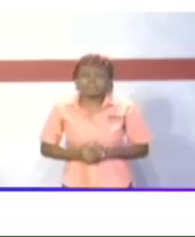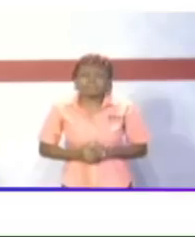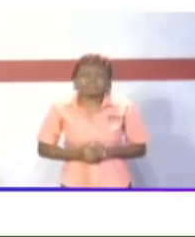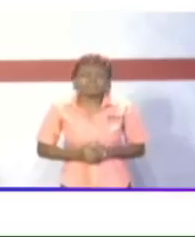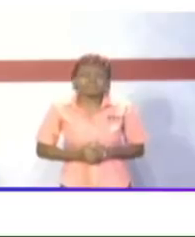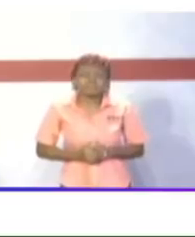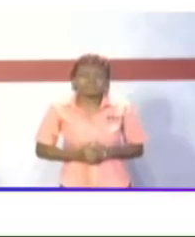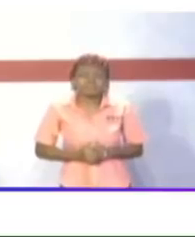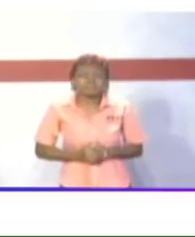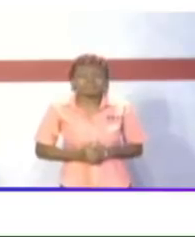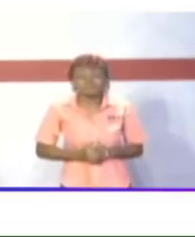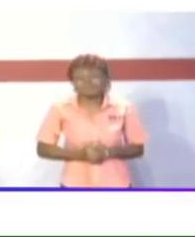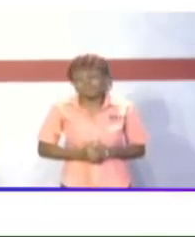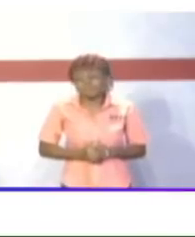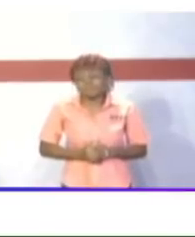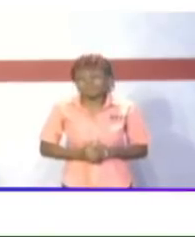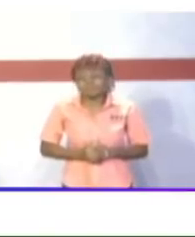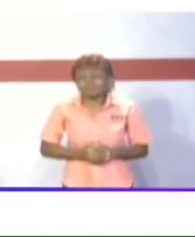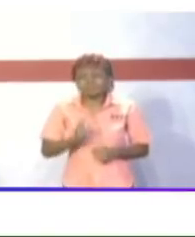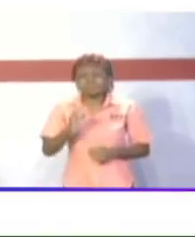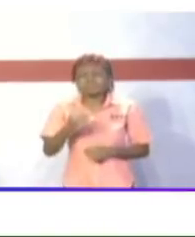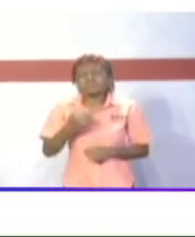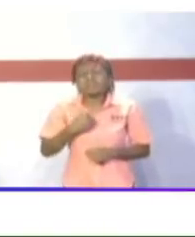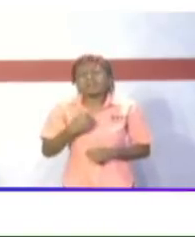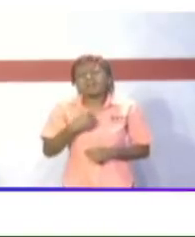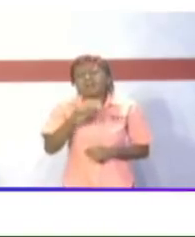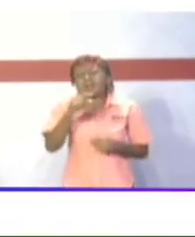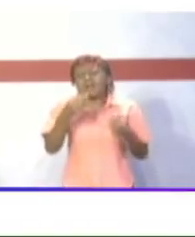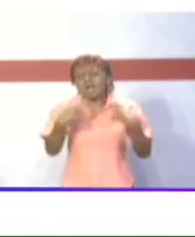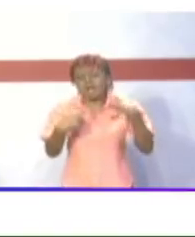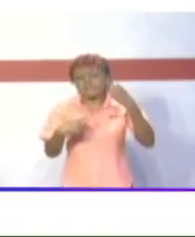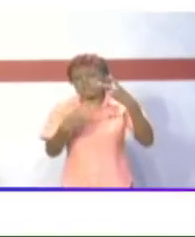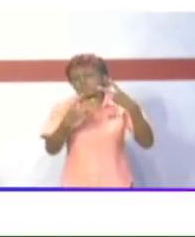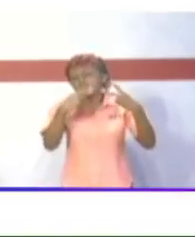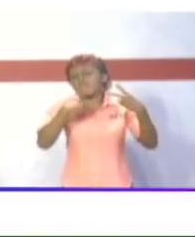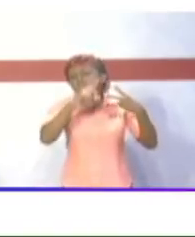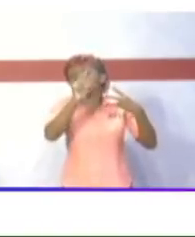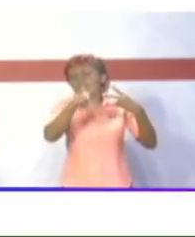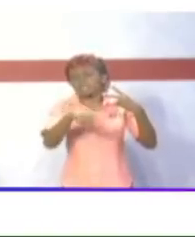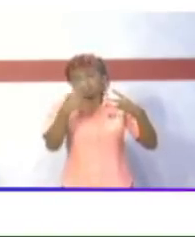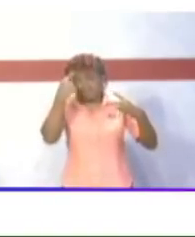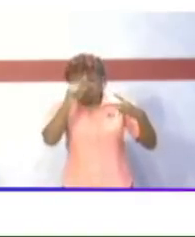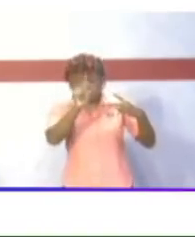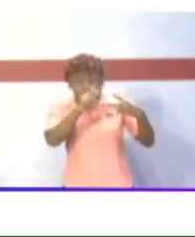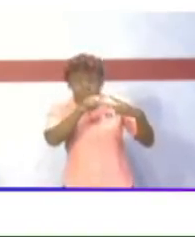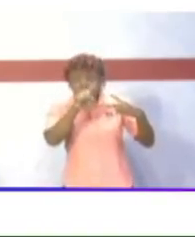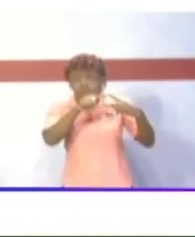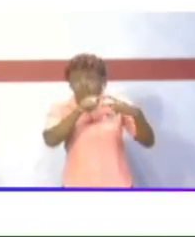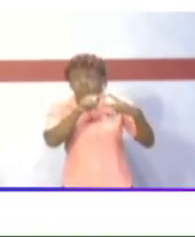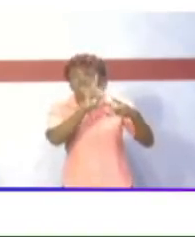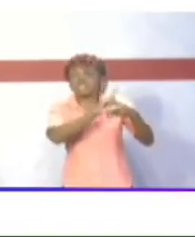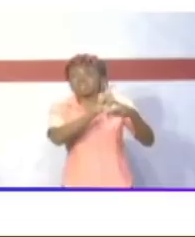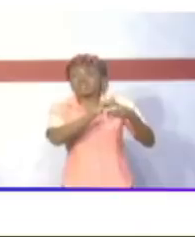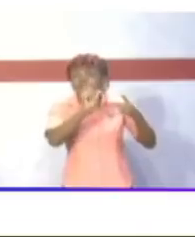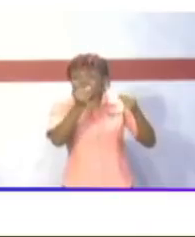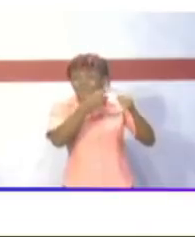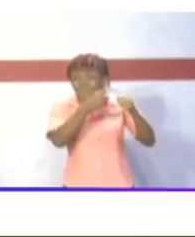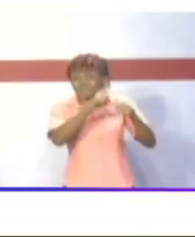have one question for the Minister and one for Dr. Richard. The first one is,